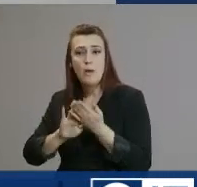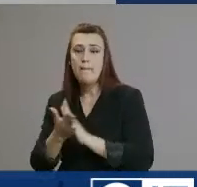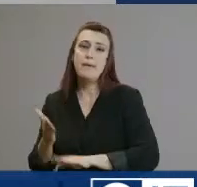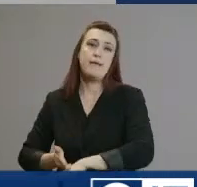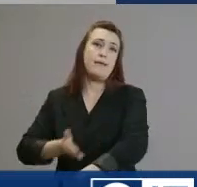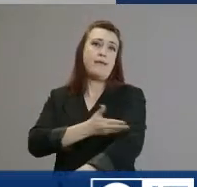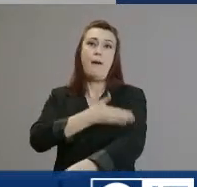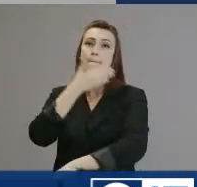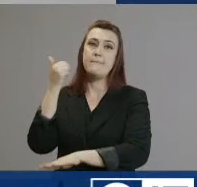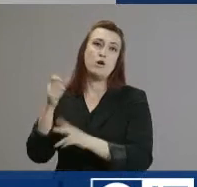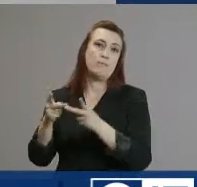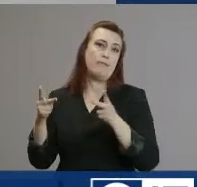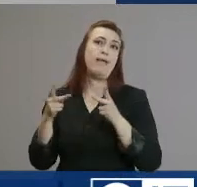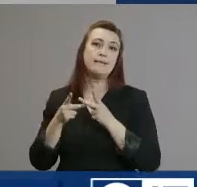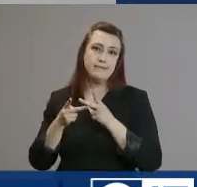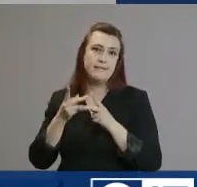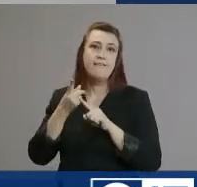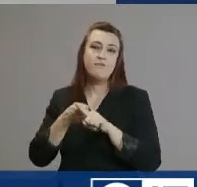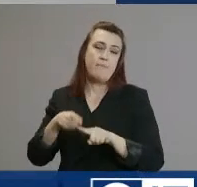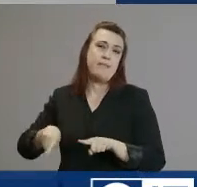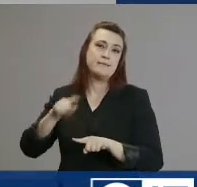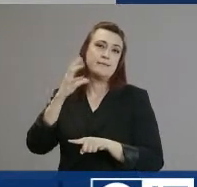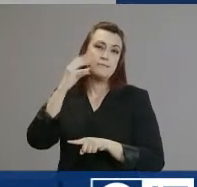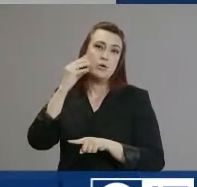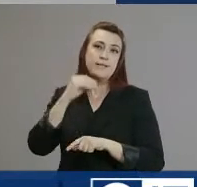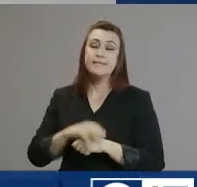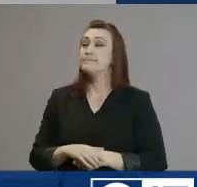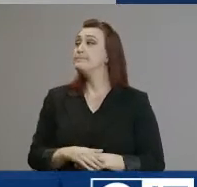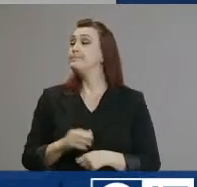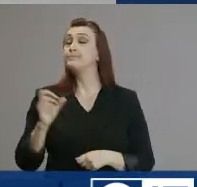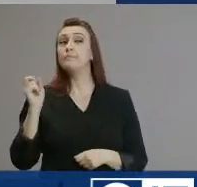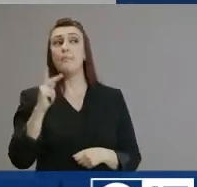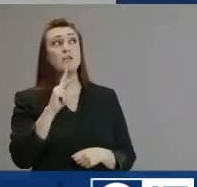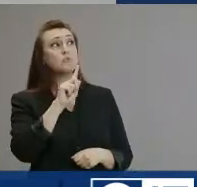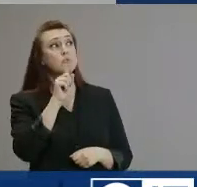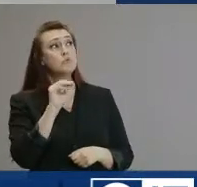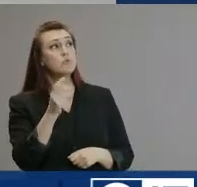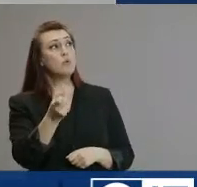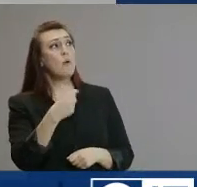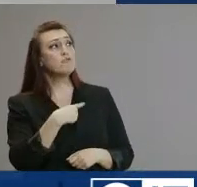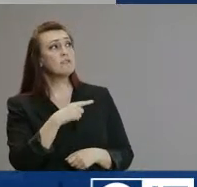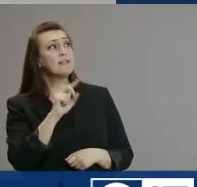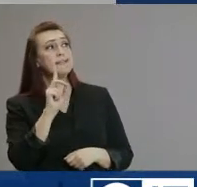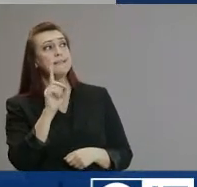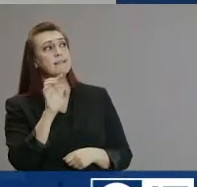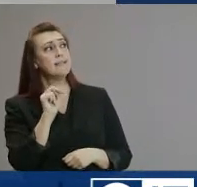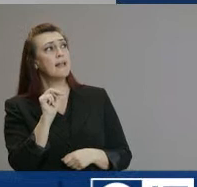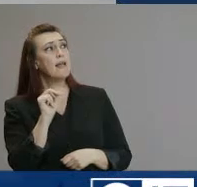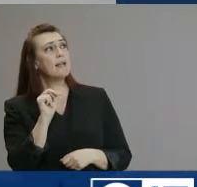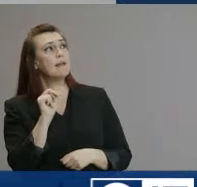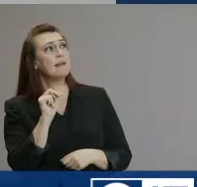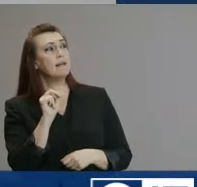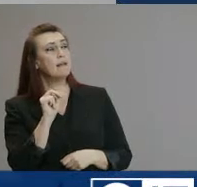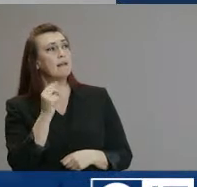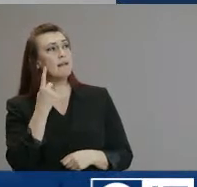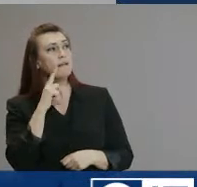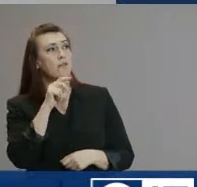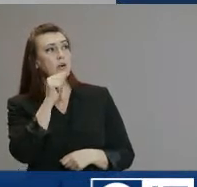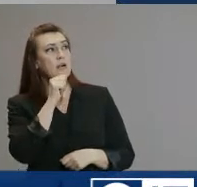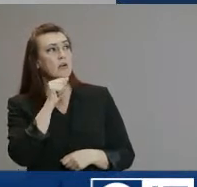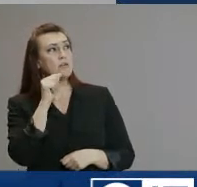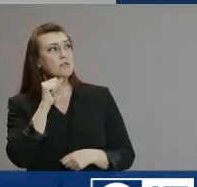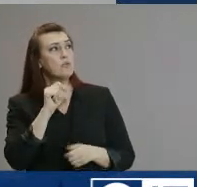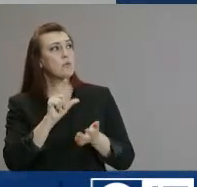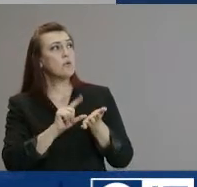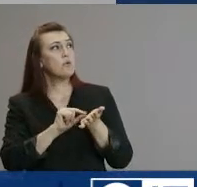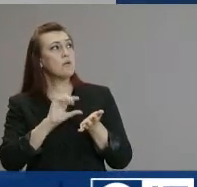forward. We're going to go back to Zoom. We're going to go to Dylan Rosenblatt, the Arizona Capital Times. Dylan, go ahead.